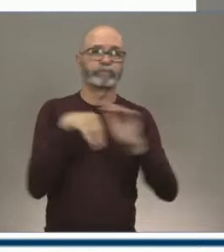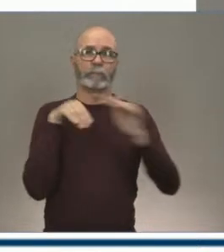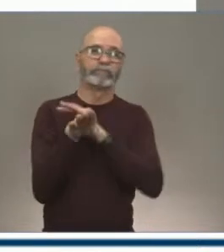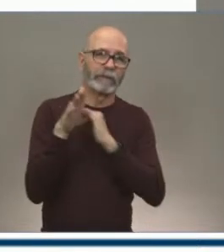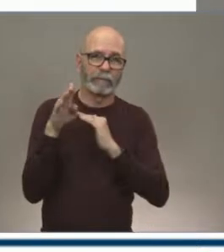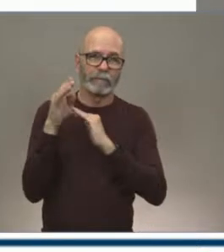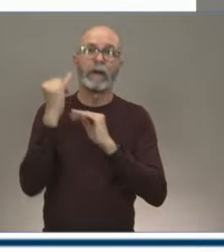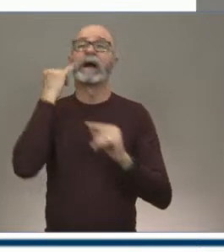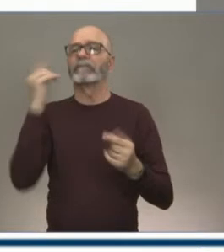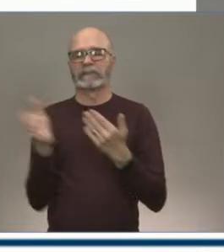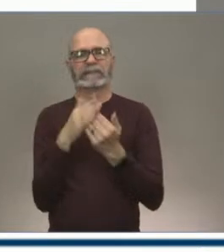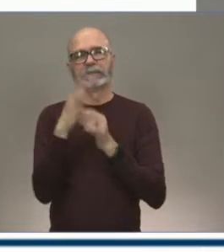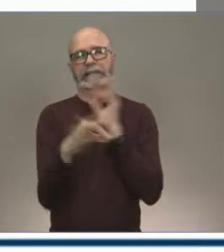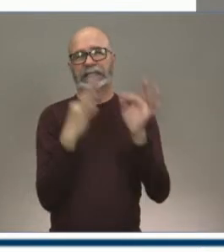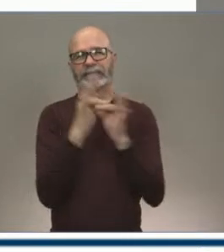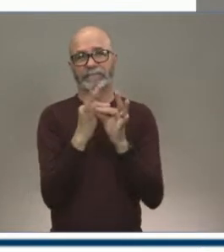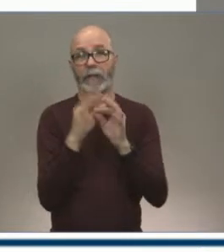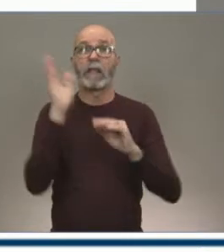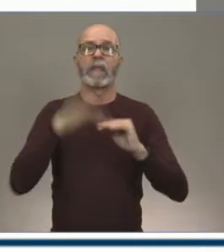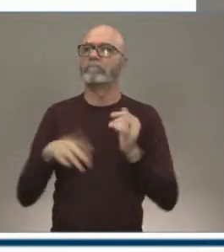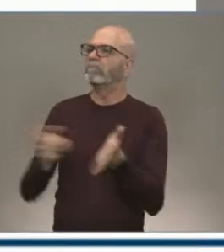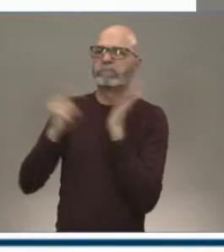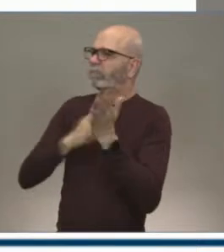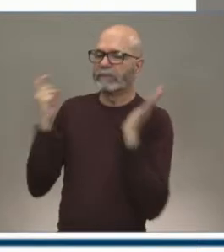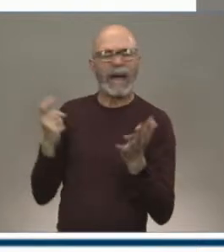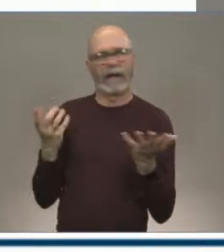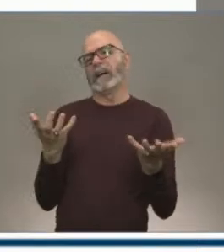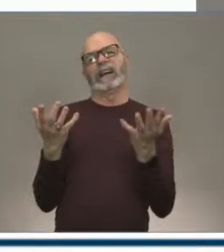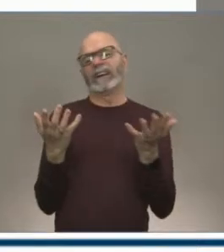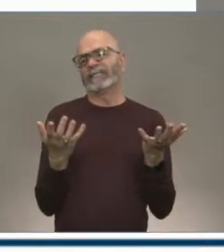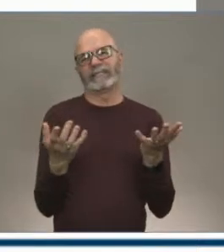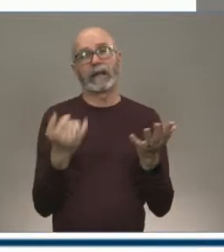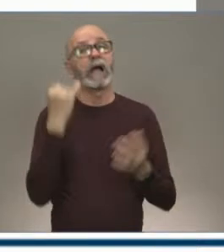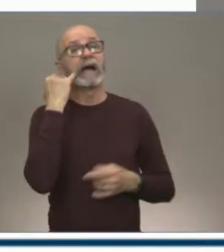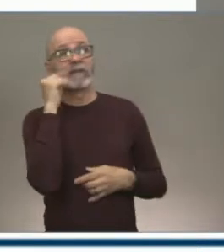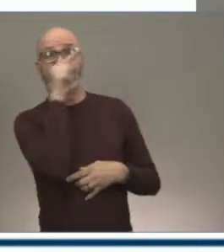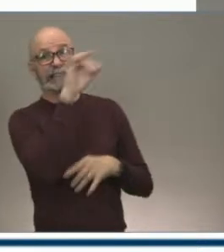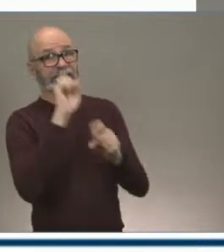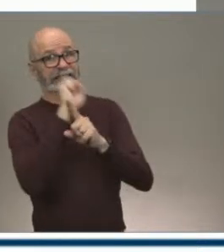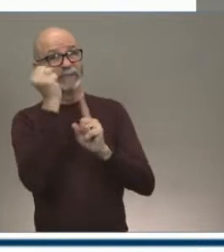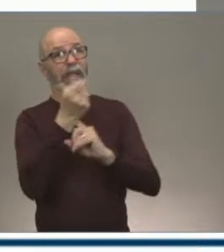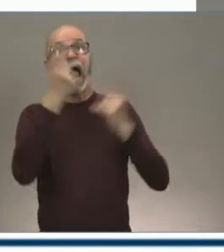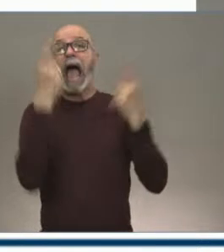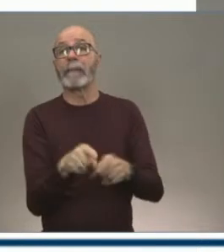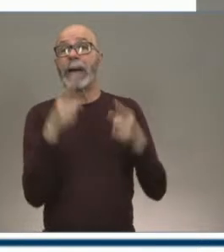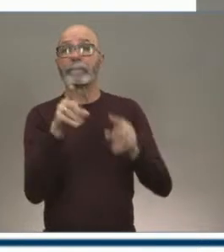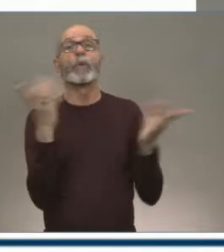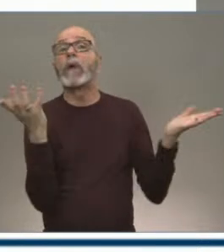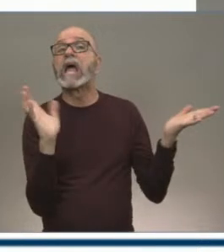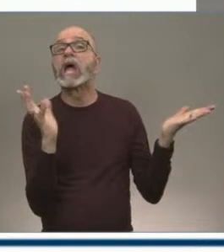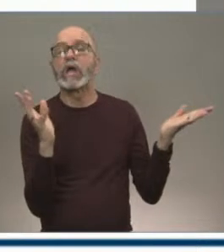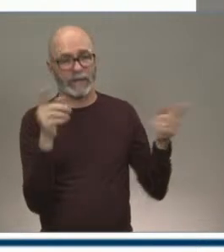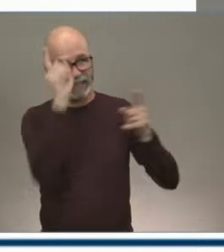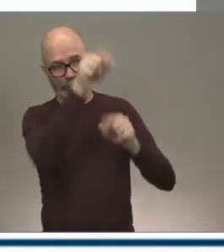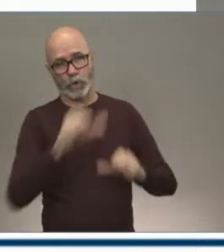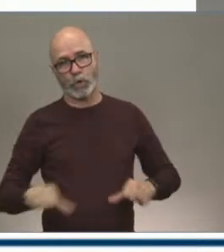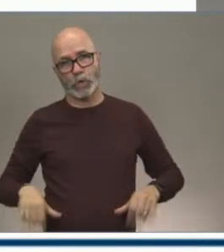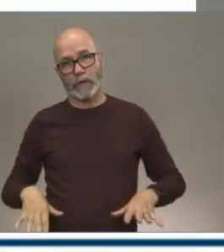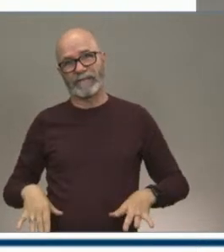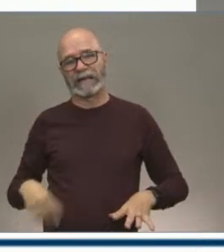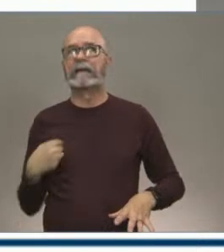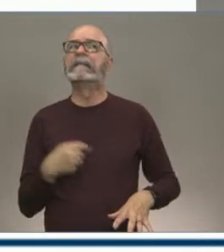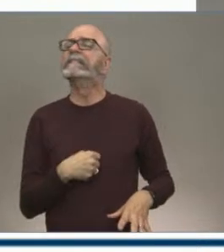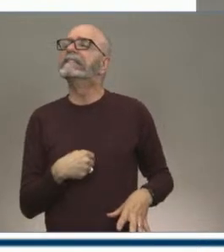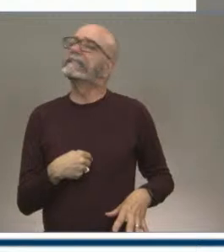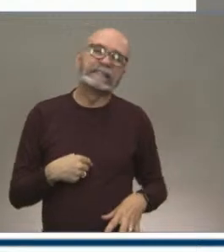of the situation with a large spread of COVID in Newfoundland. The urgency of making sure